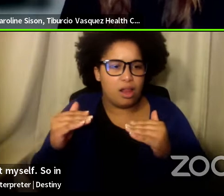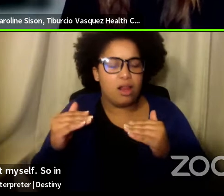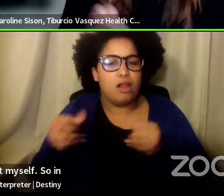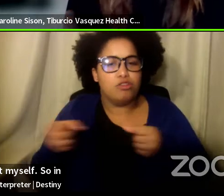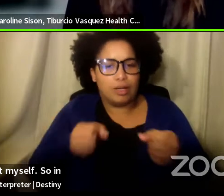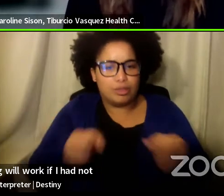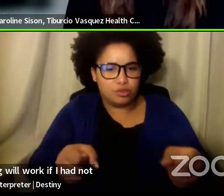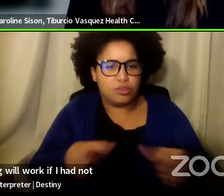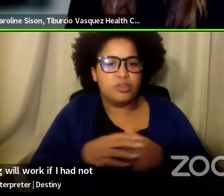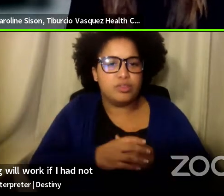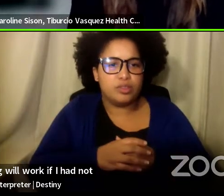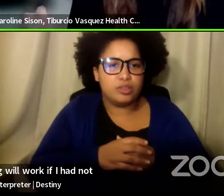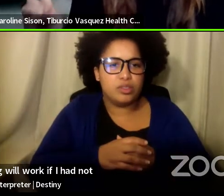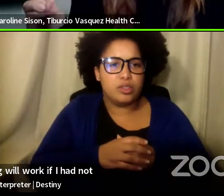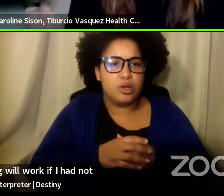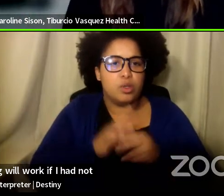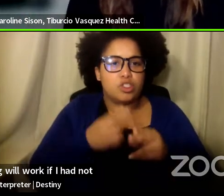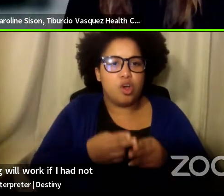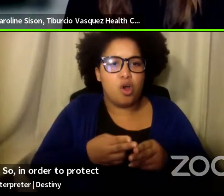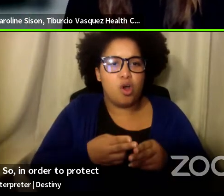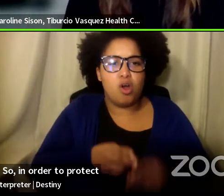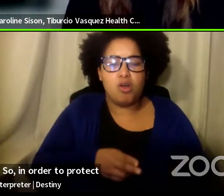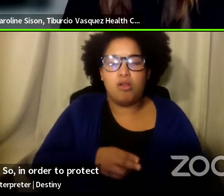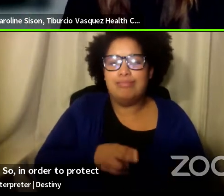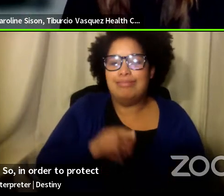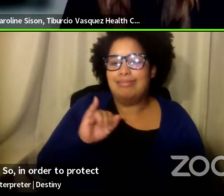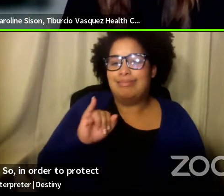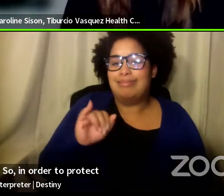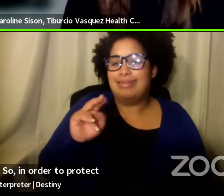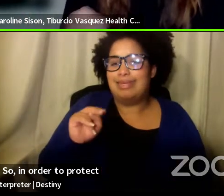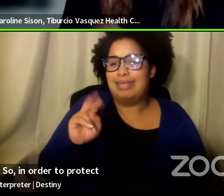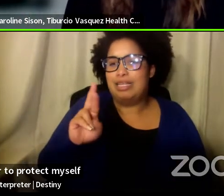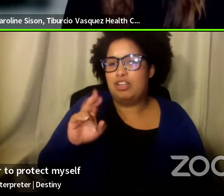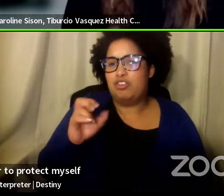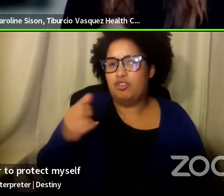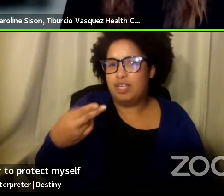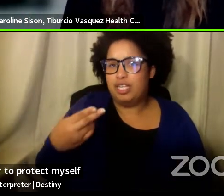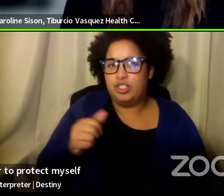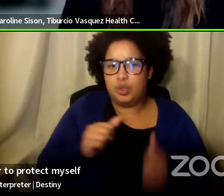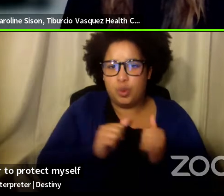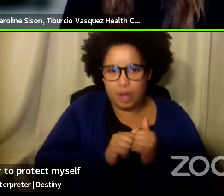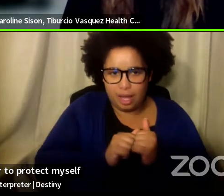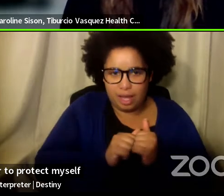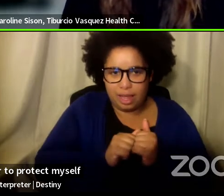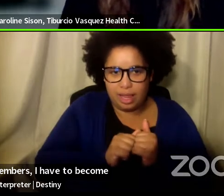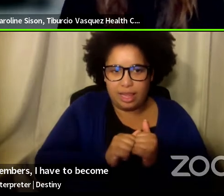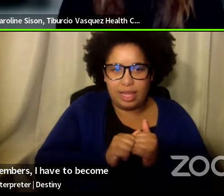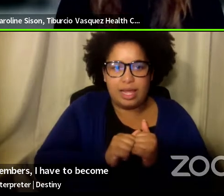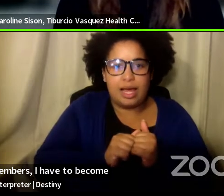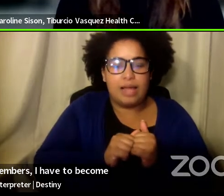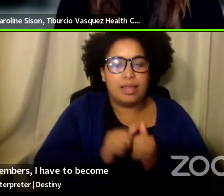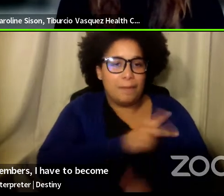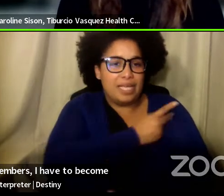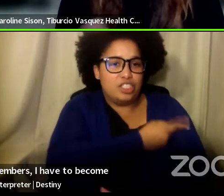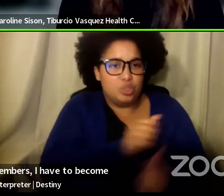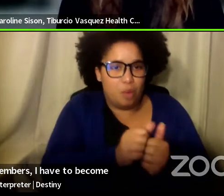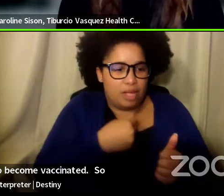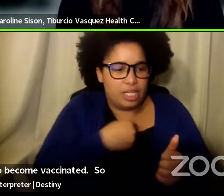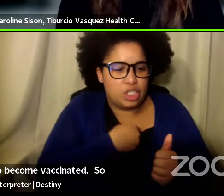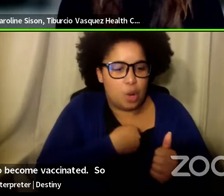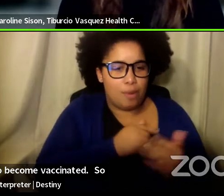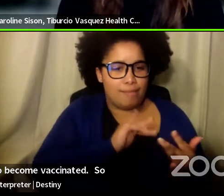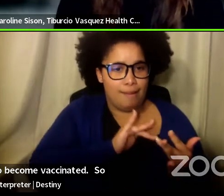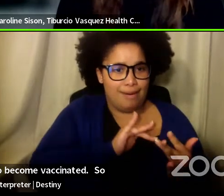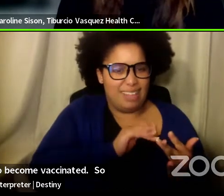strategy where we did in-reach with our current patients and then outreach to the surrounding communities. So for our